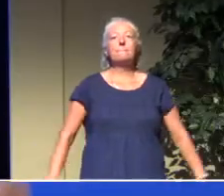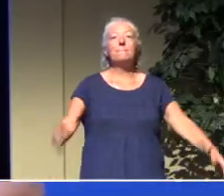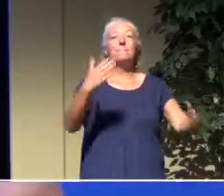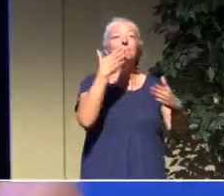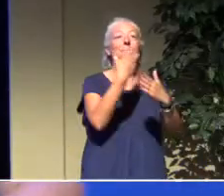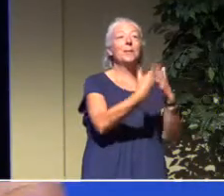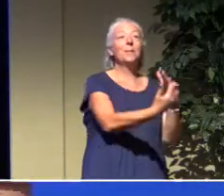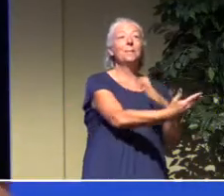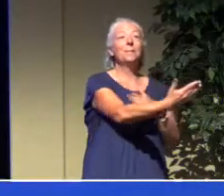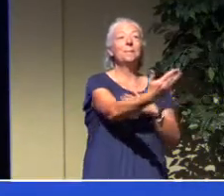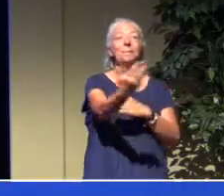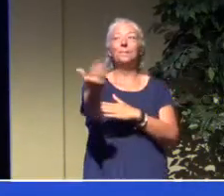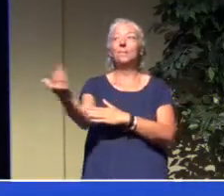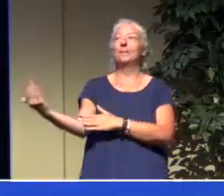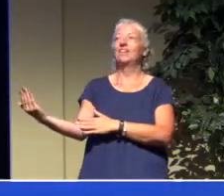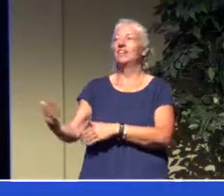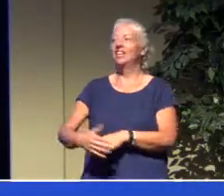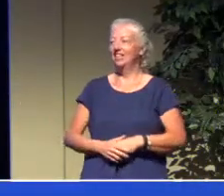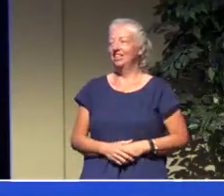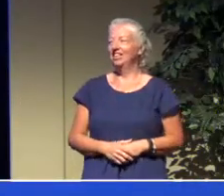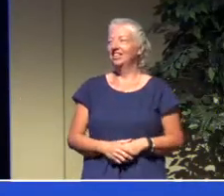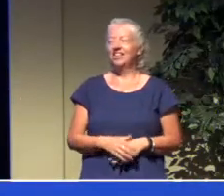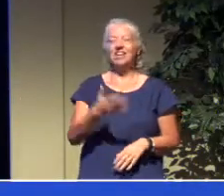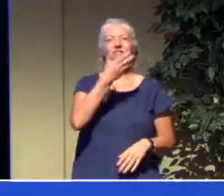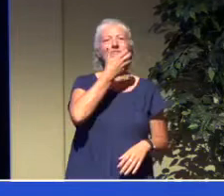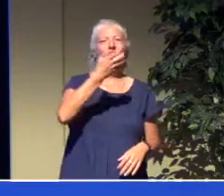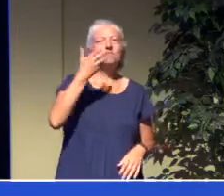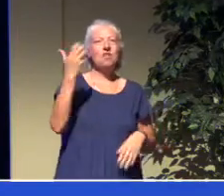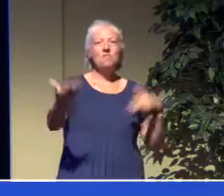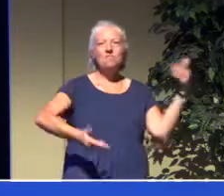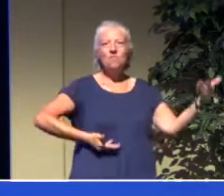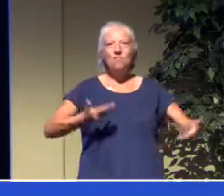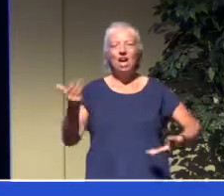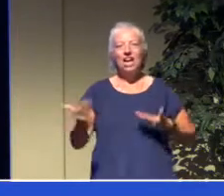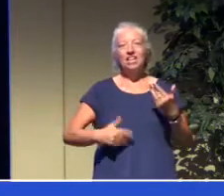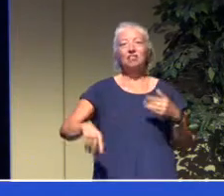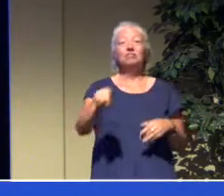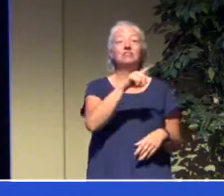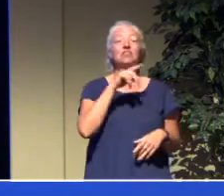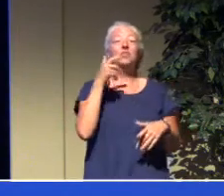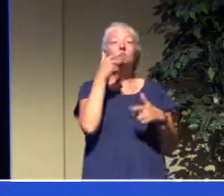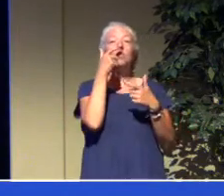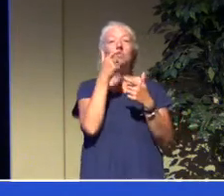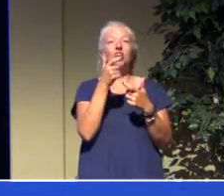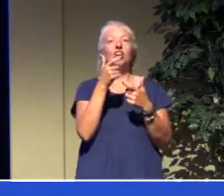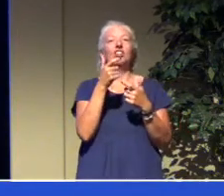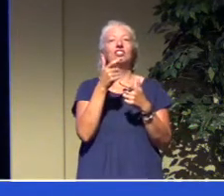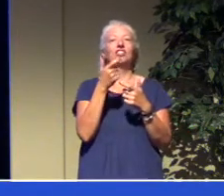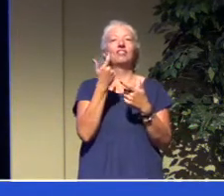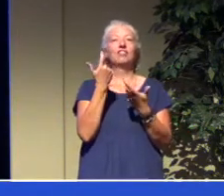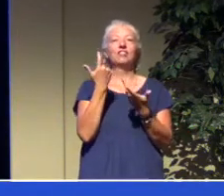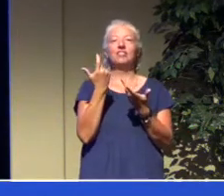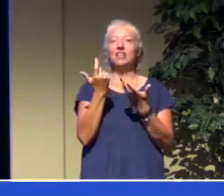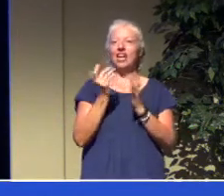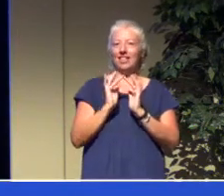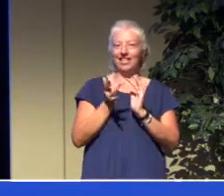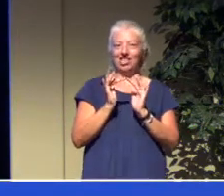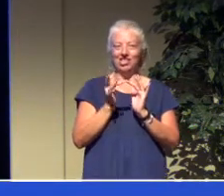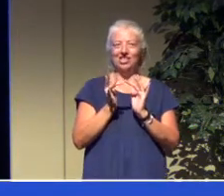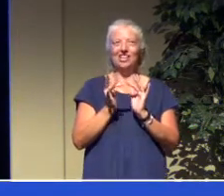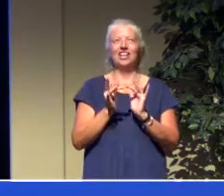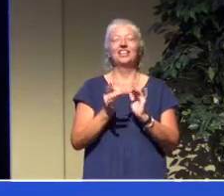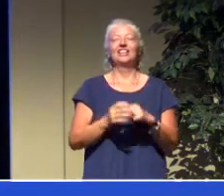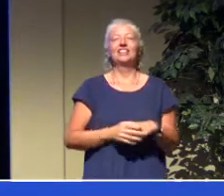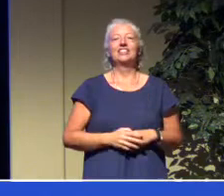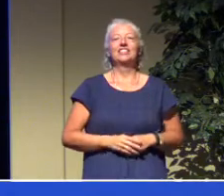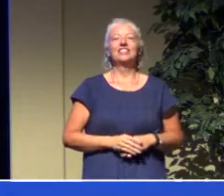Good morning, and a warm welcome to all of you who are watching from home or wherever you're